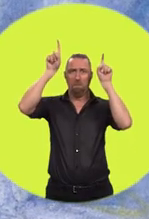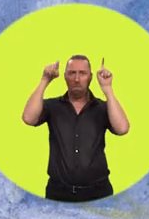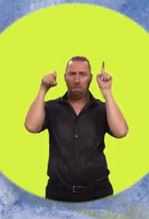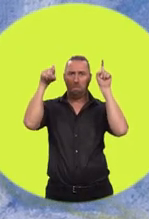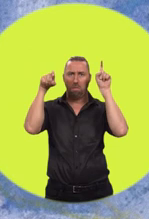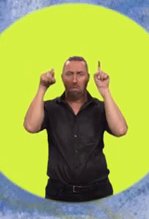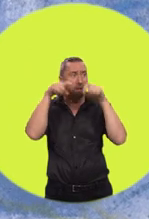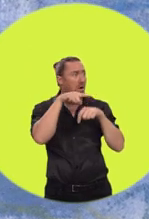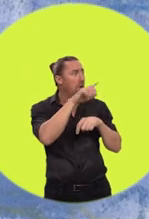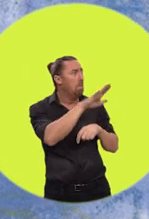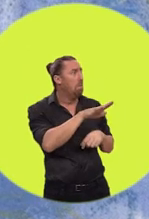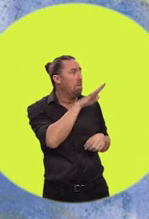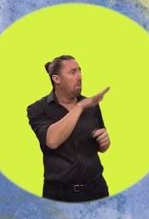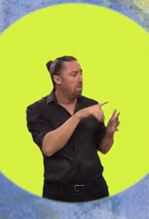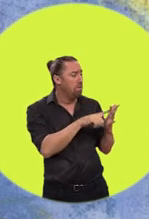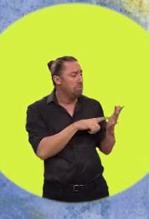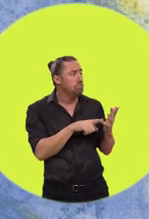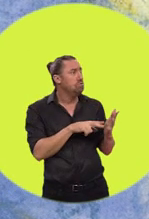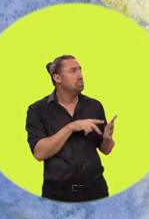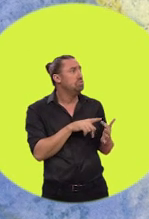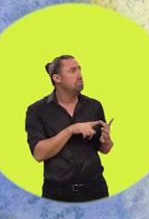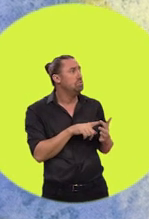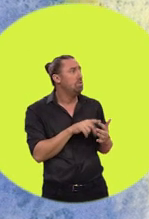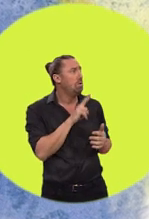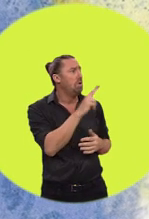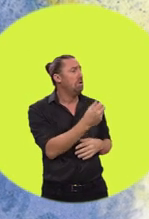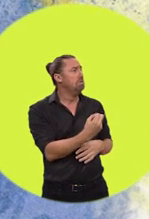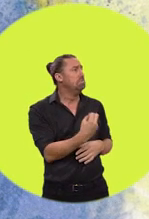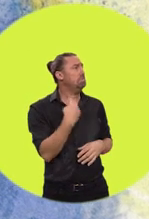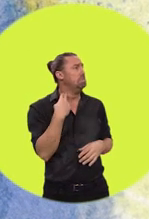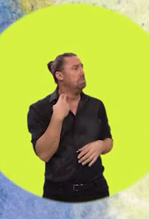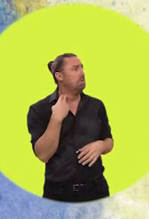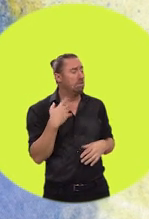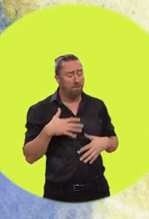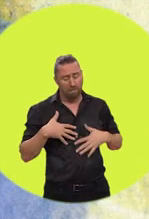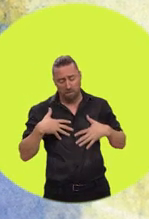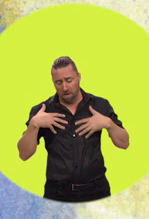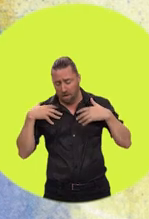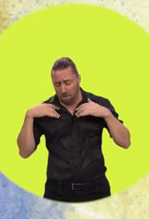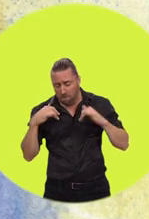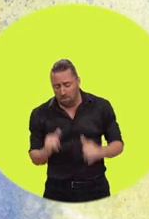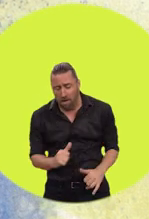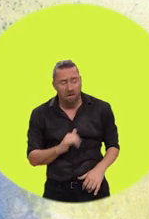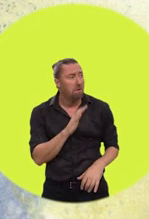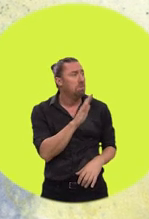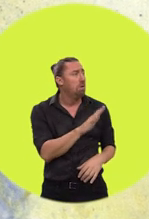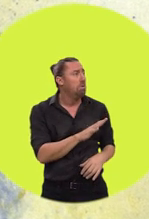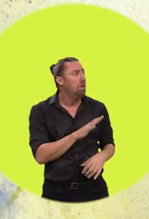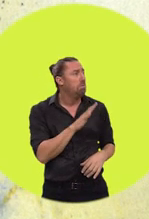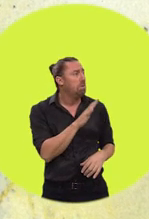Glitch's heartstrings tugged, tugged, tugged when he saw the look of disappointment on June's face.